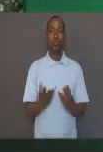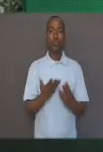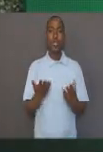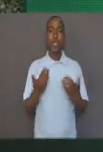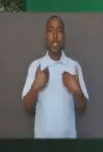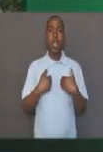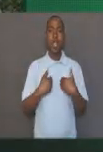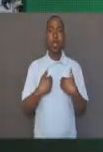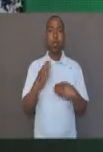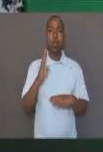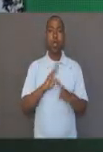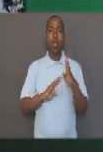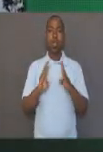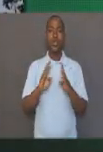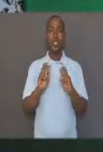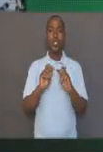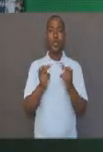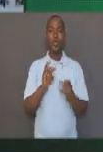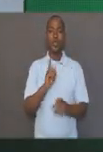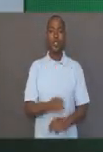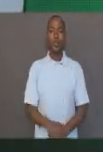well-known biology department.